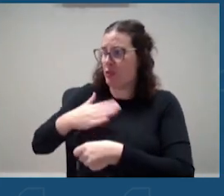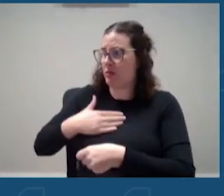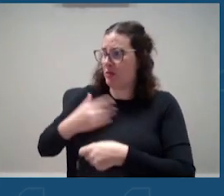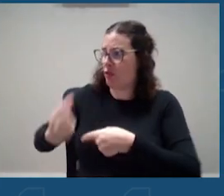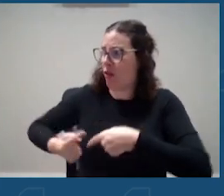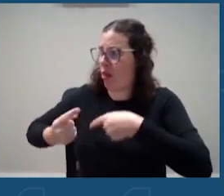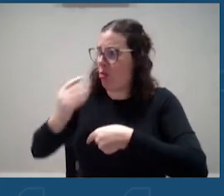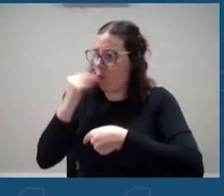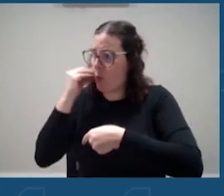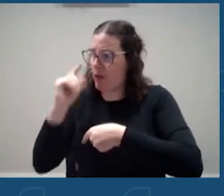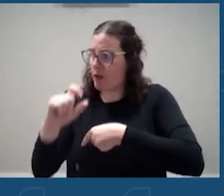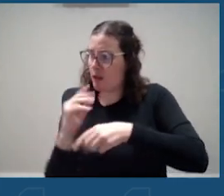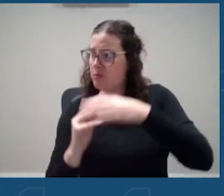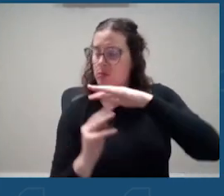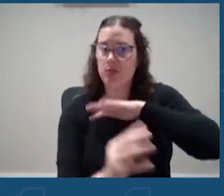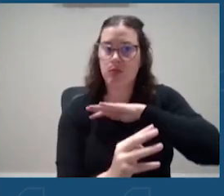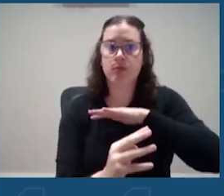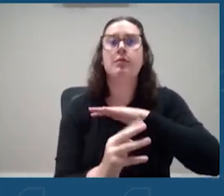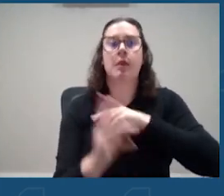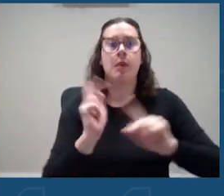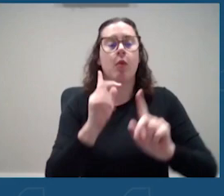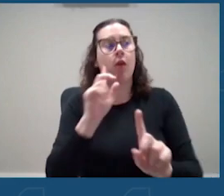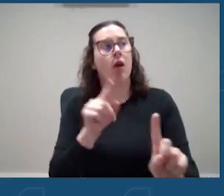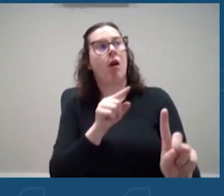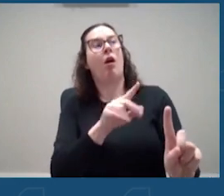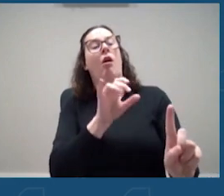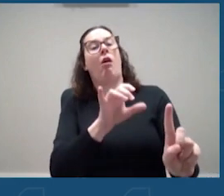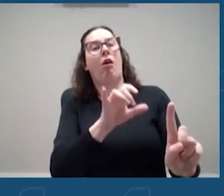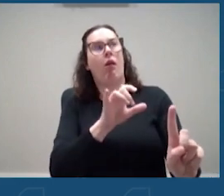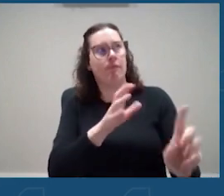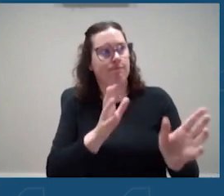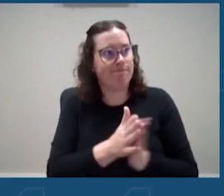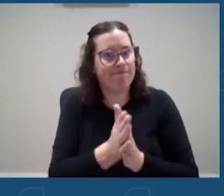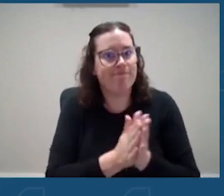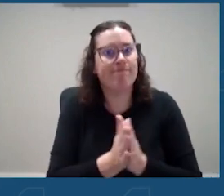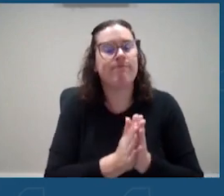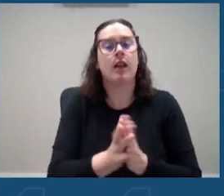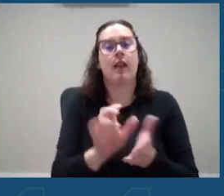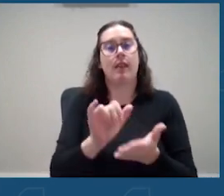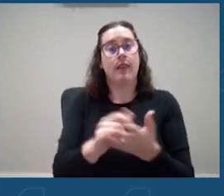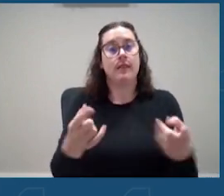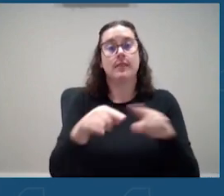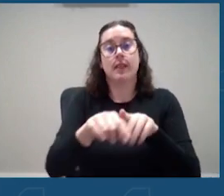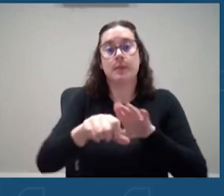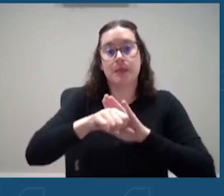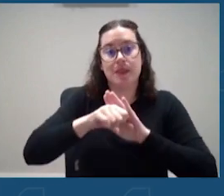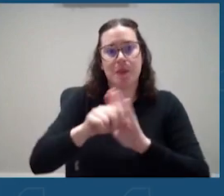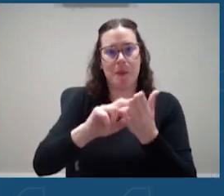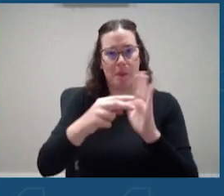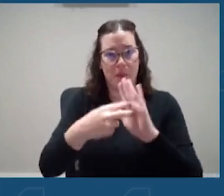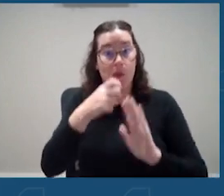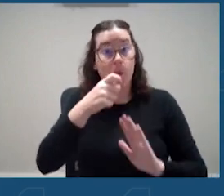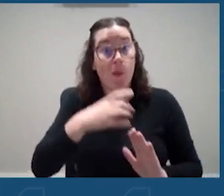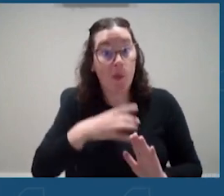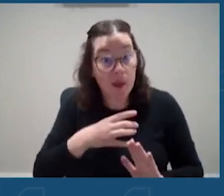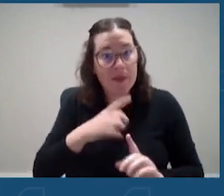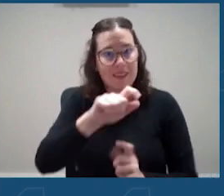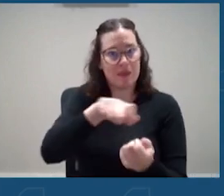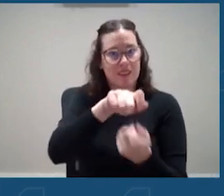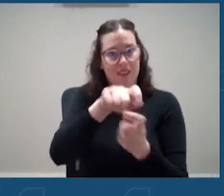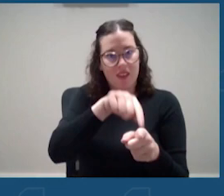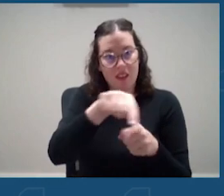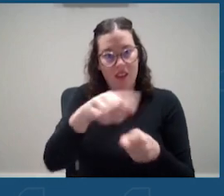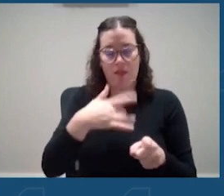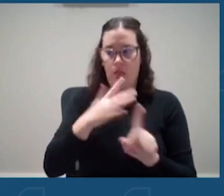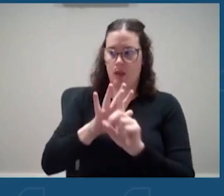today, that same symbol allows us to talk about coming here, women particularly, who are being oppressed and